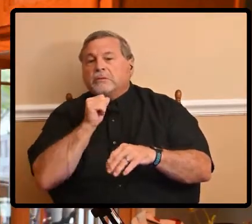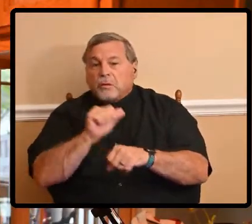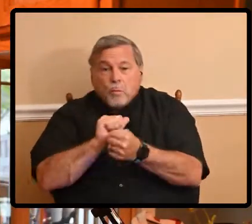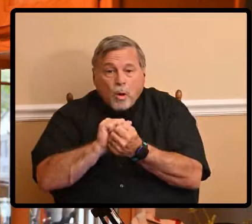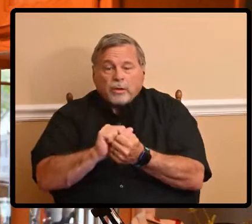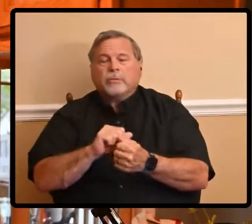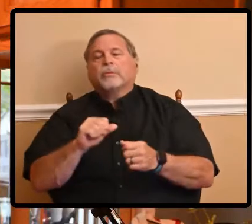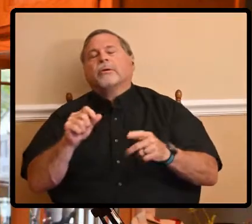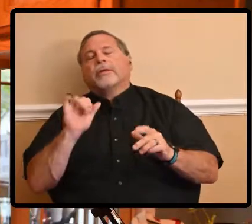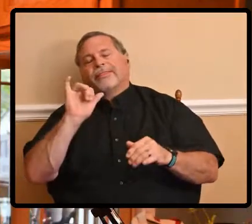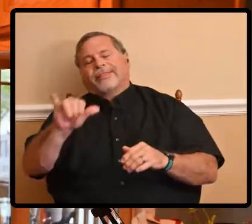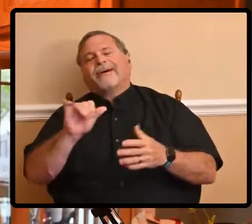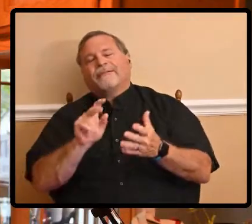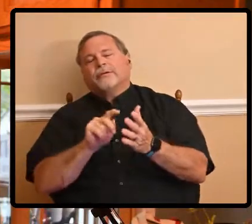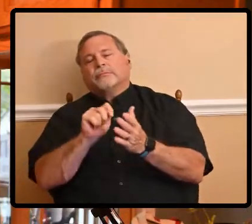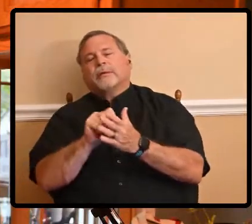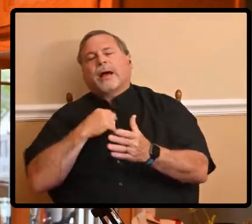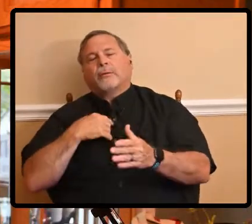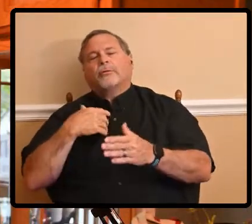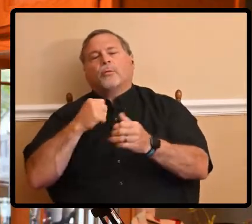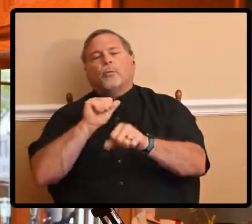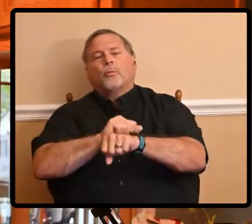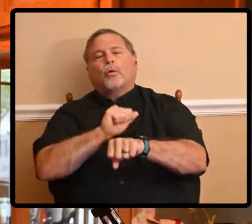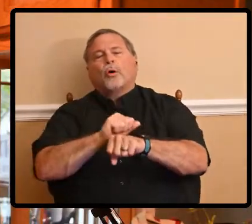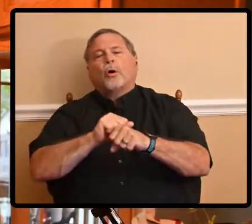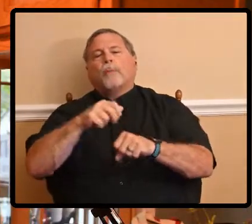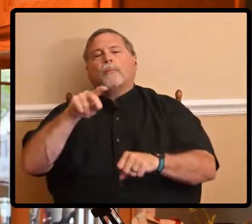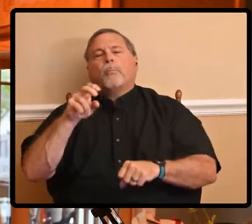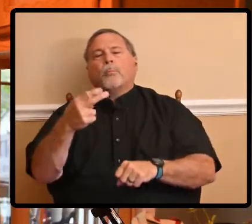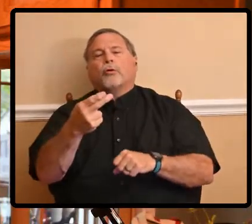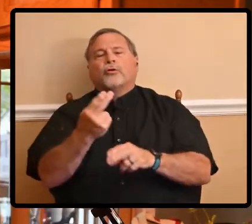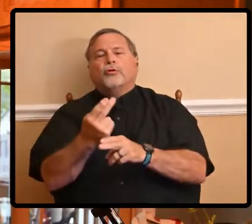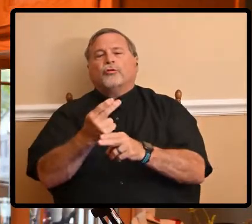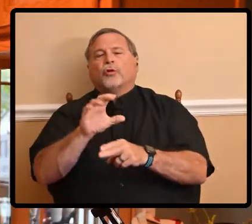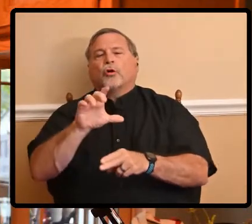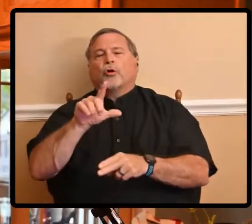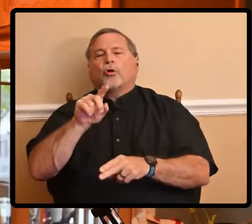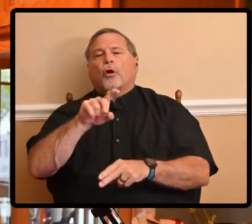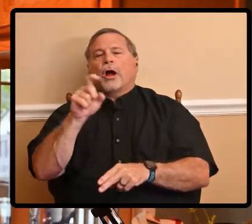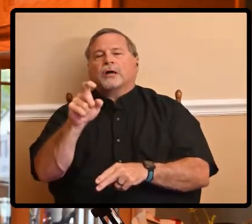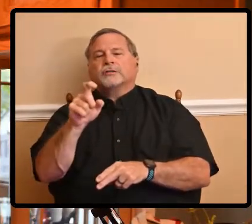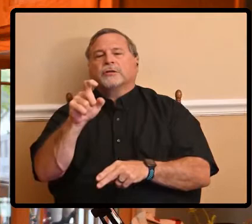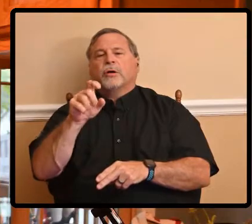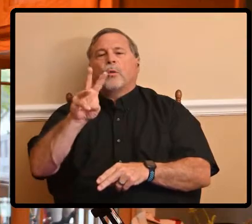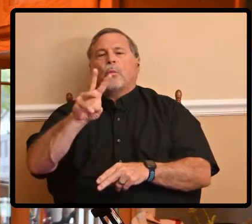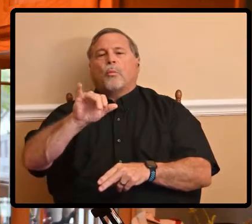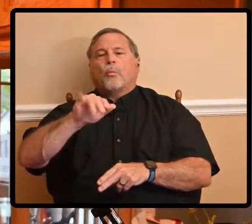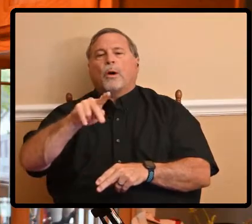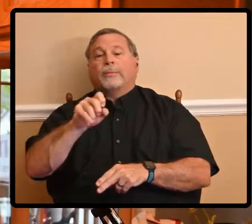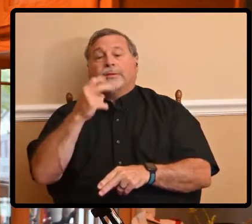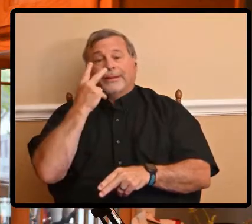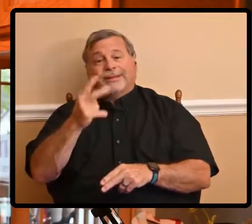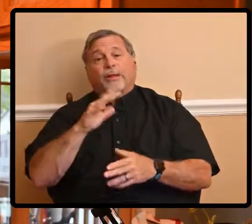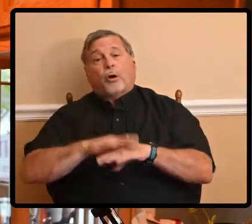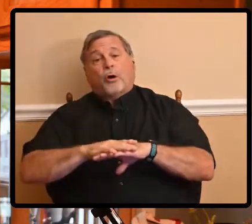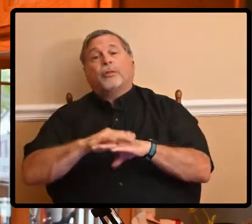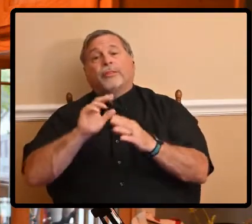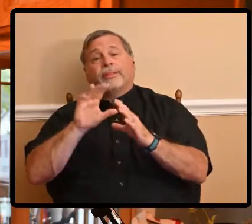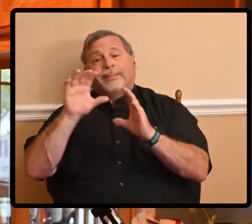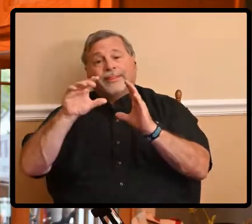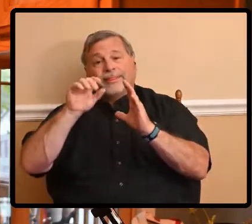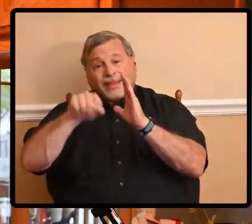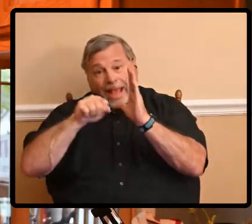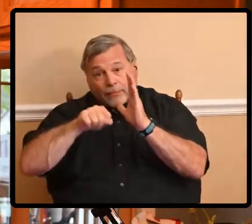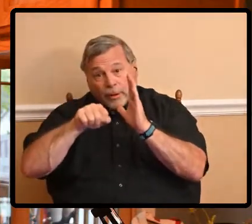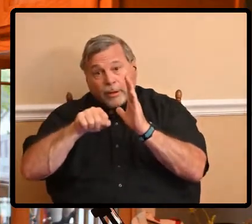hands. Now in that particular video I was out on the porch, so I was using Clorox wipes in between. You didn't see it on camera, but I'm